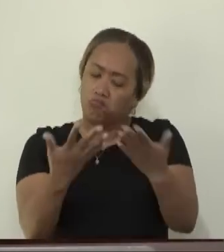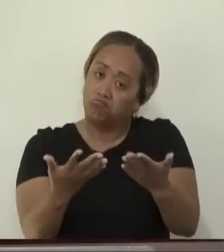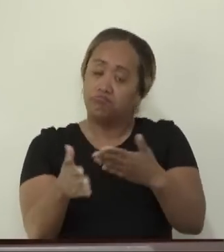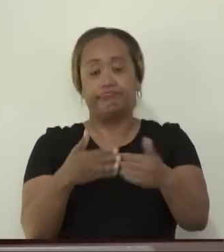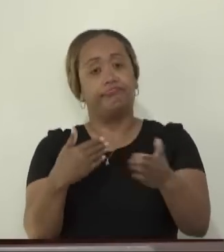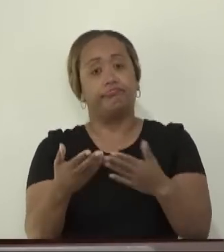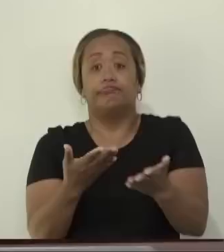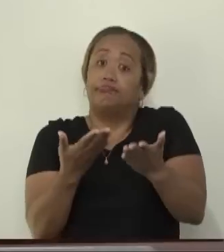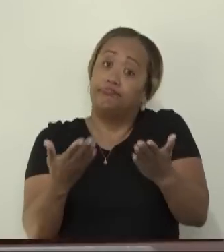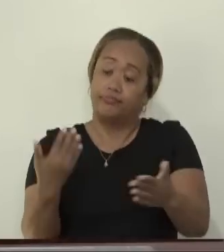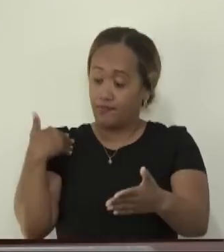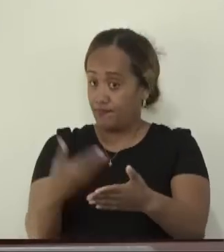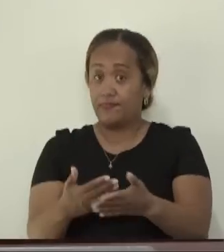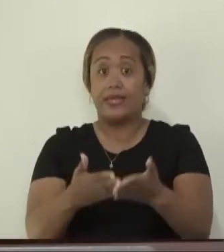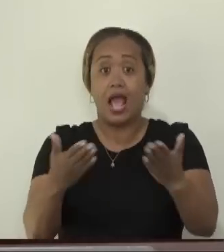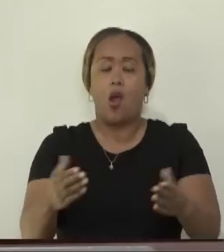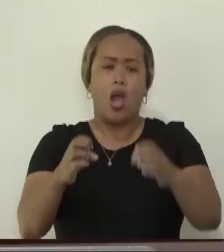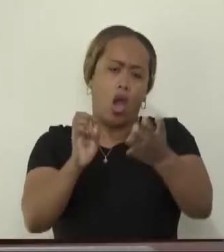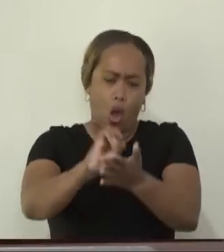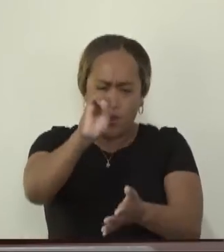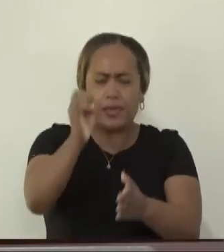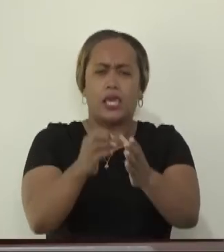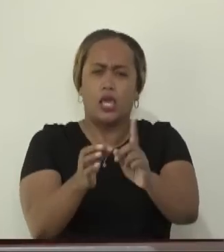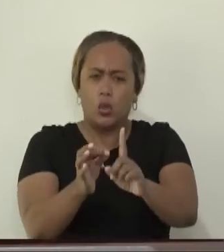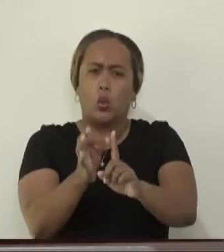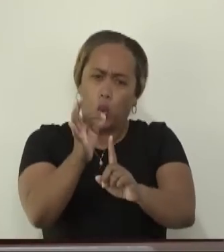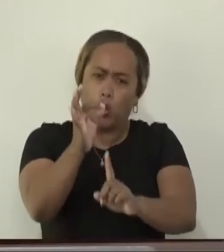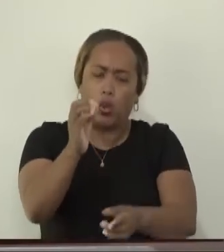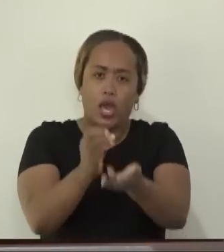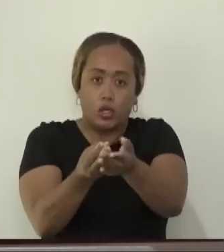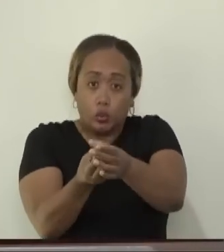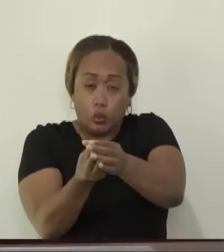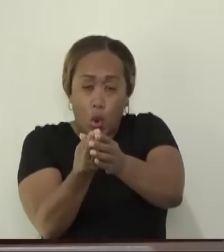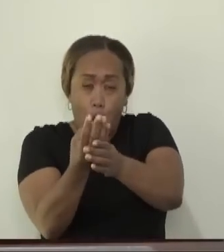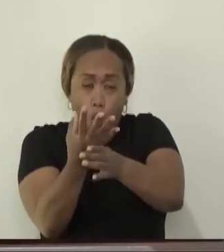Although our economy has shown growth in the last 12 months due